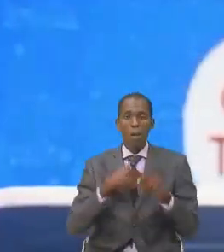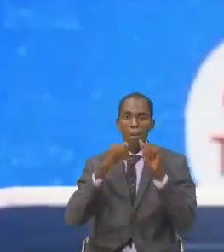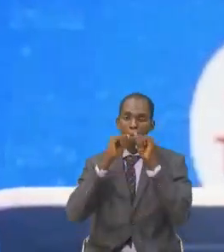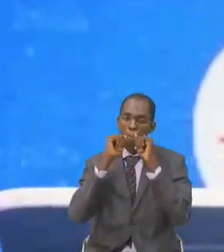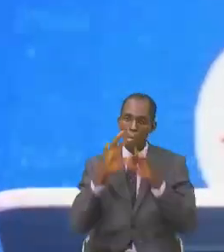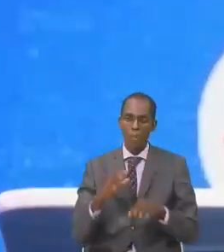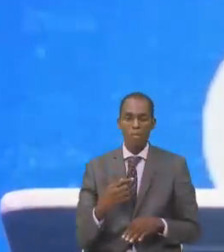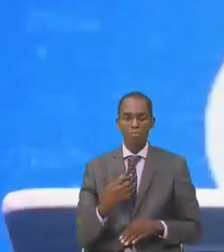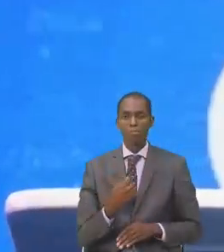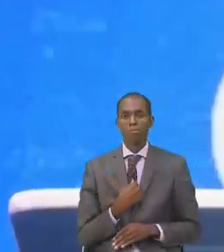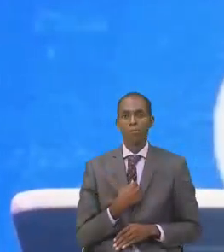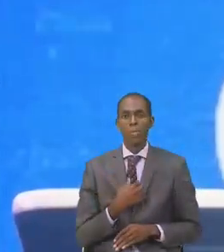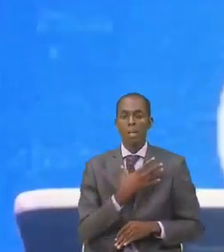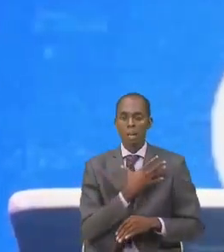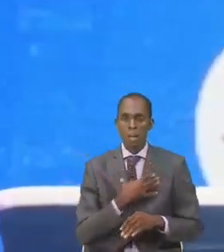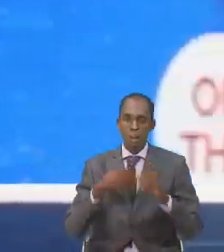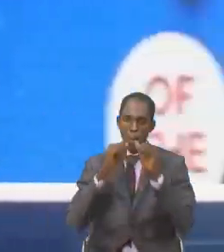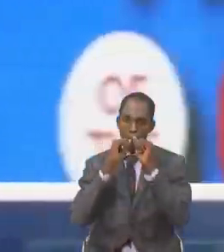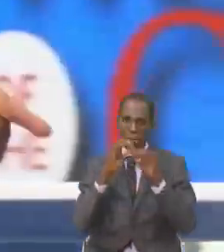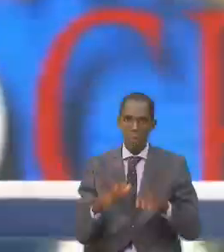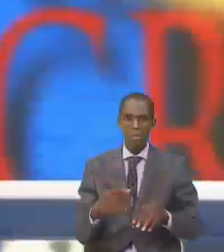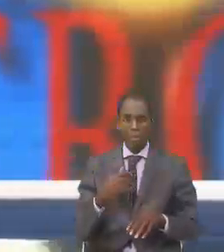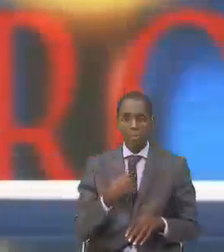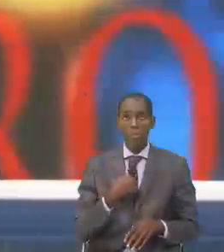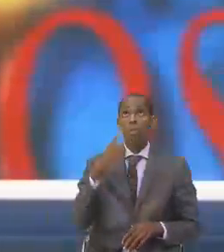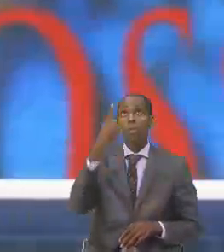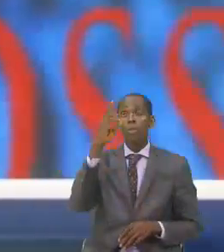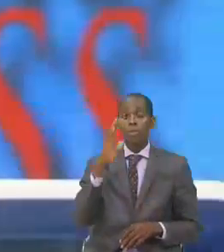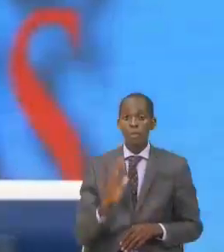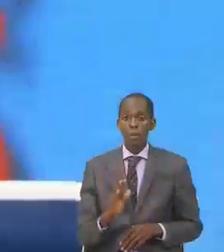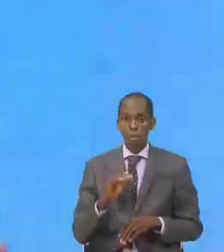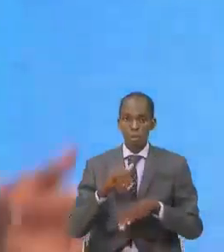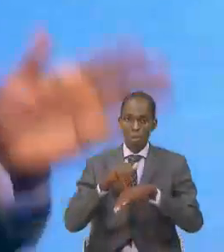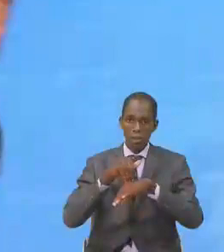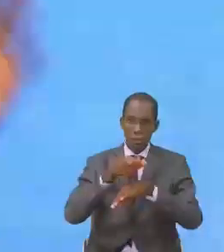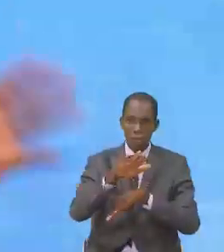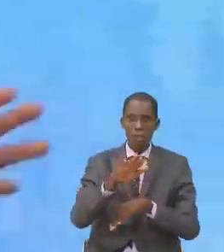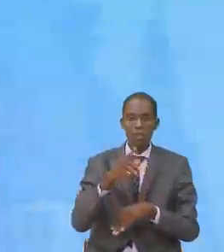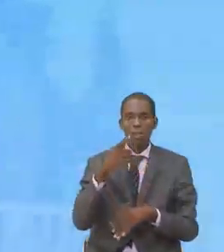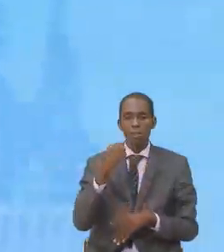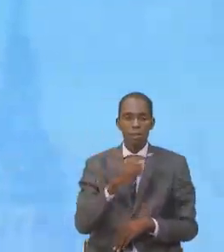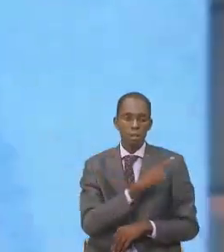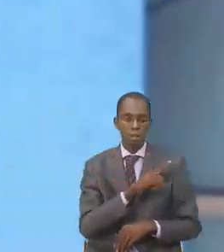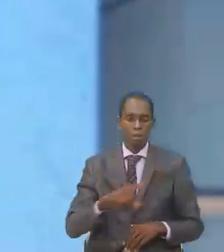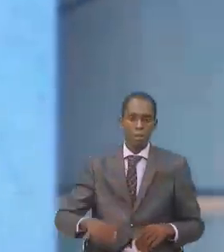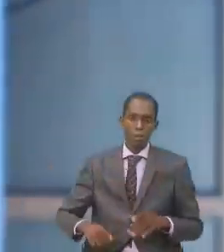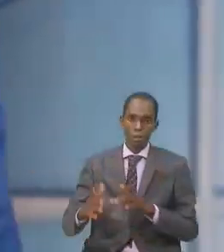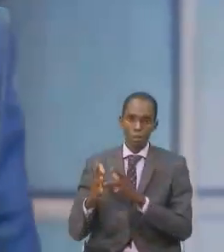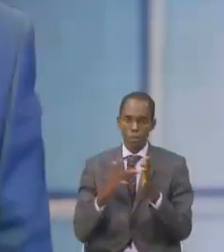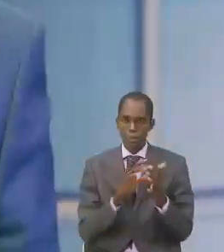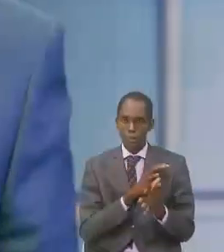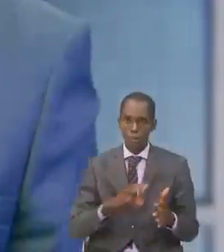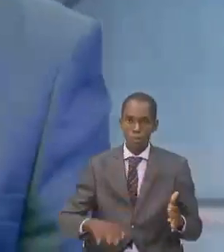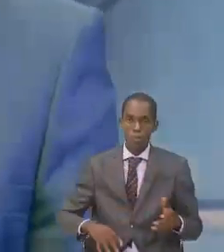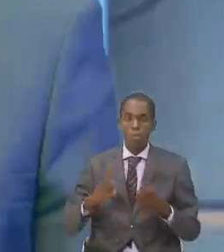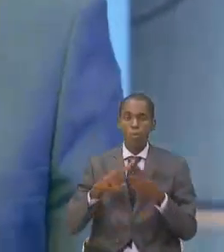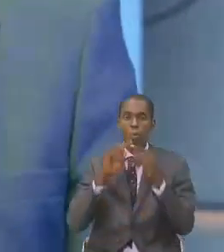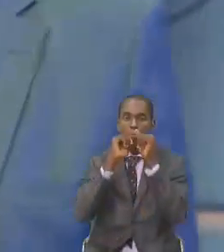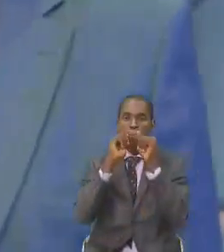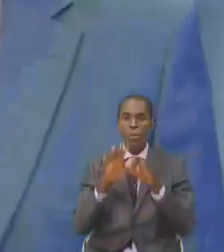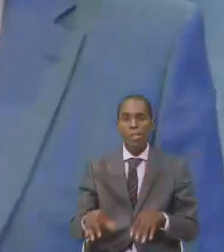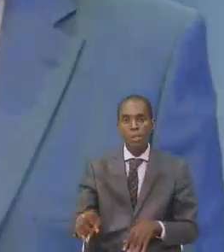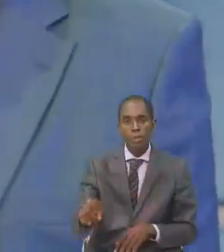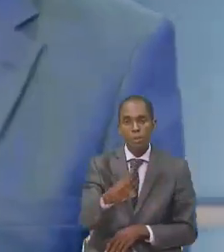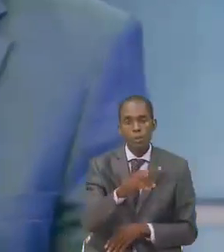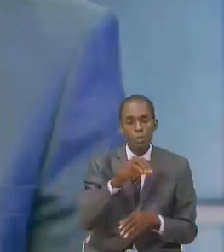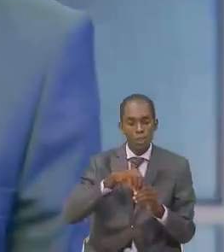be merciful unto me and bless me. And bless me. God sent